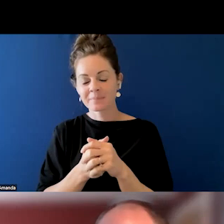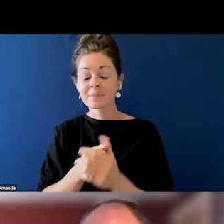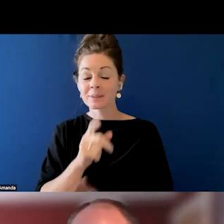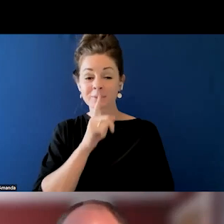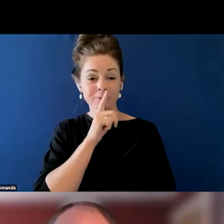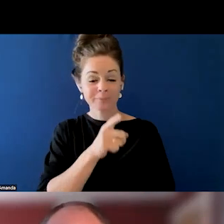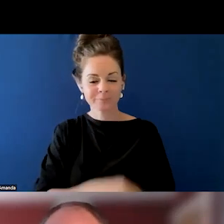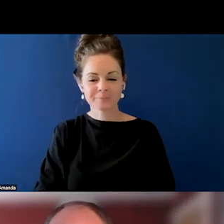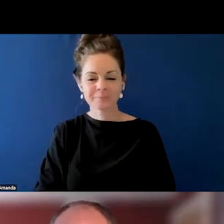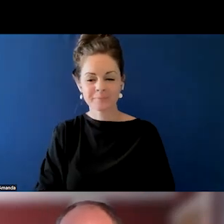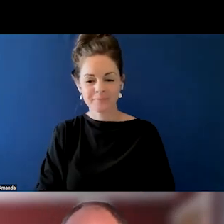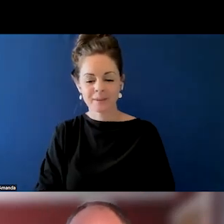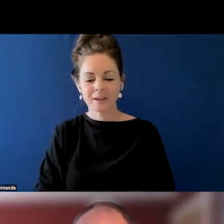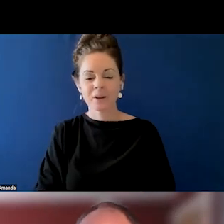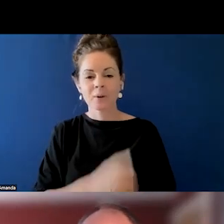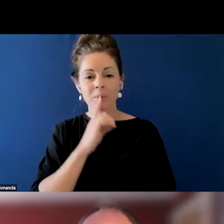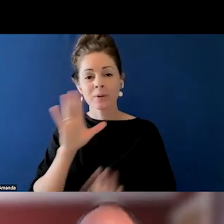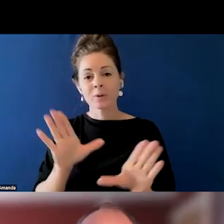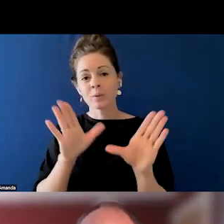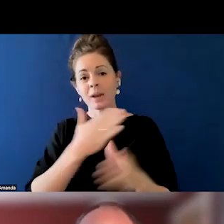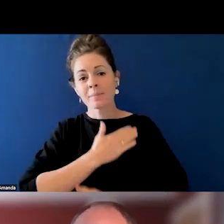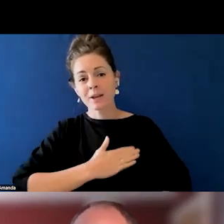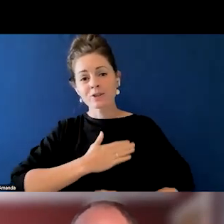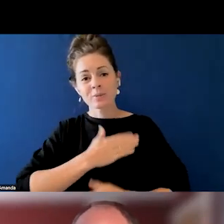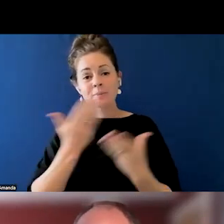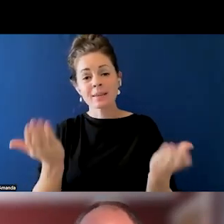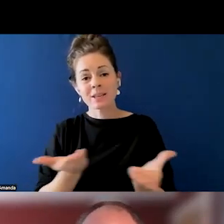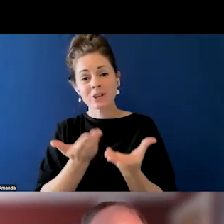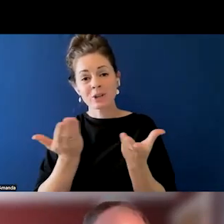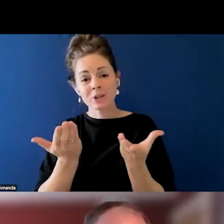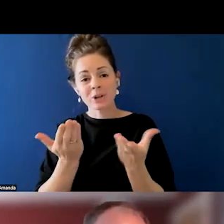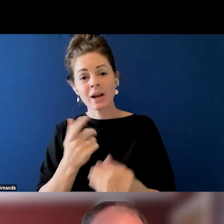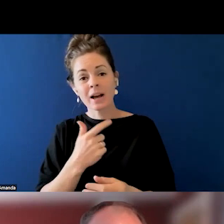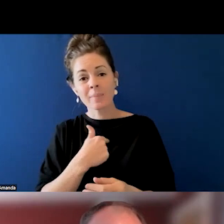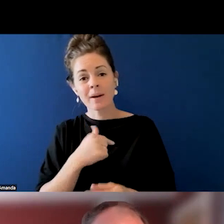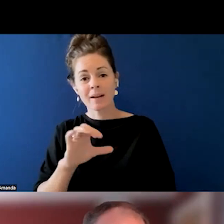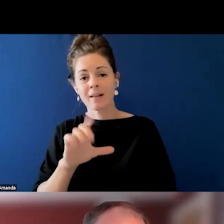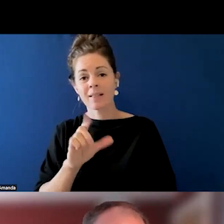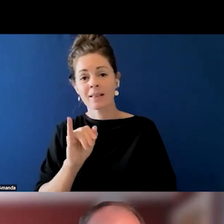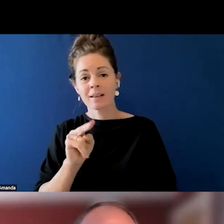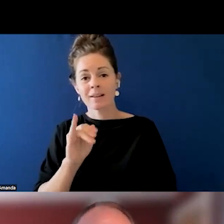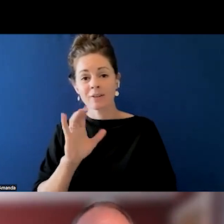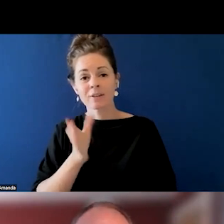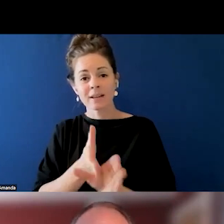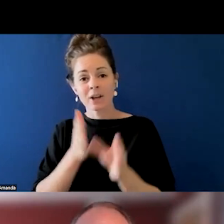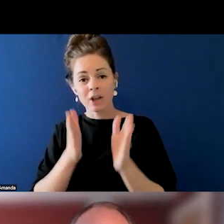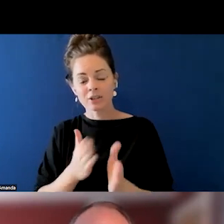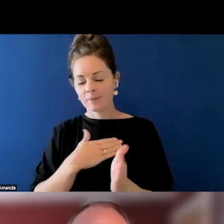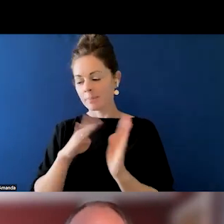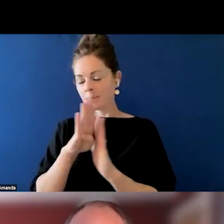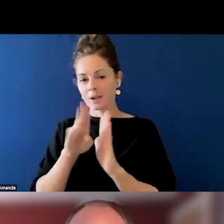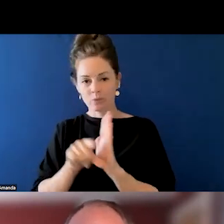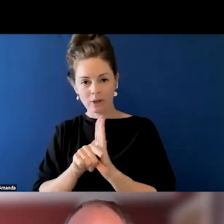Absolutely. It is really my great pleasure to be here. I am a clinical psychologist by background, have